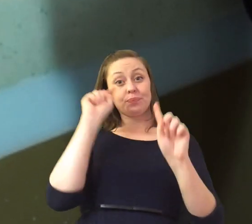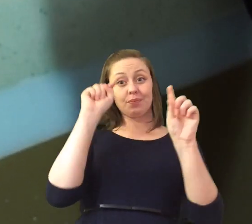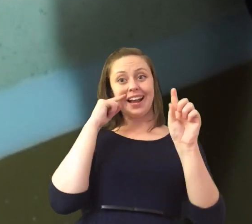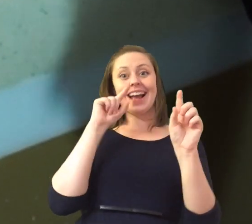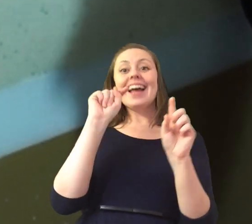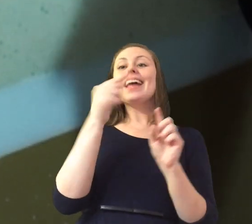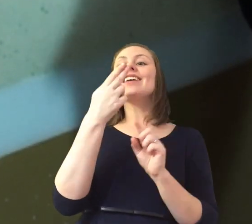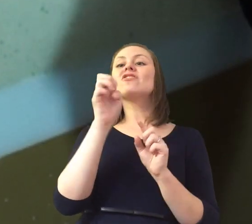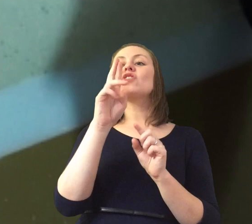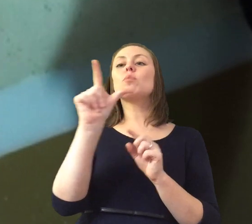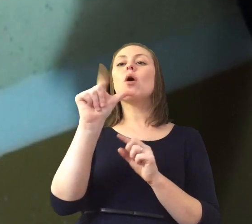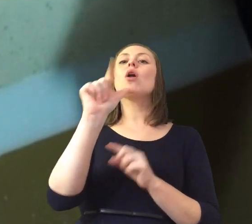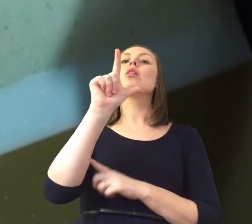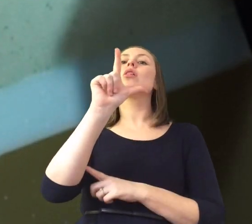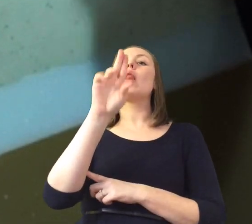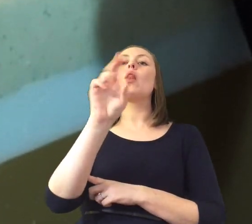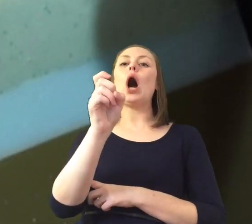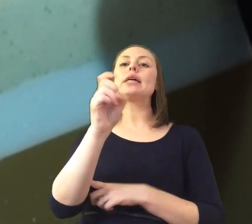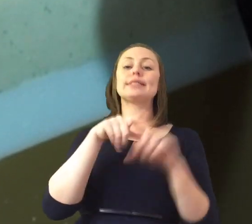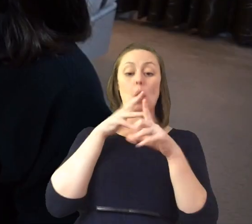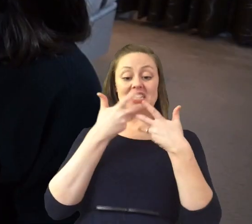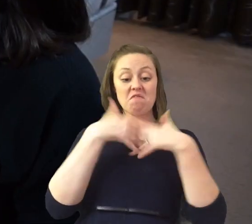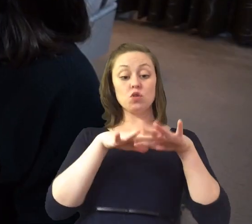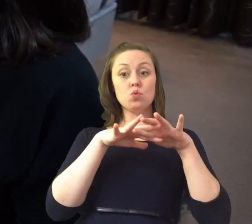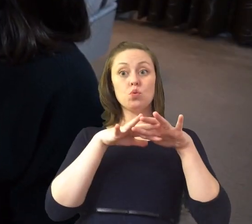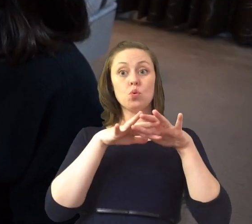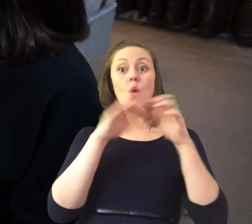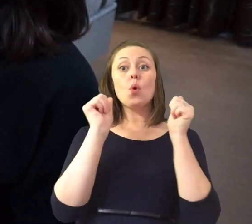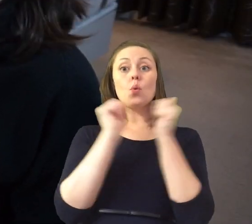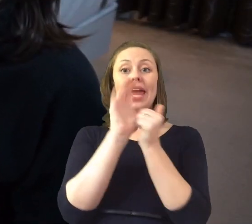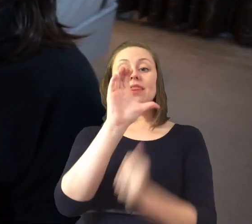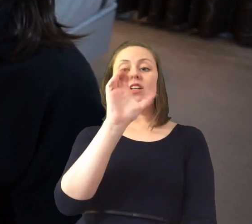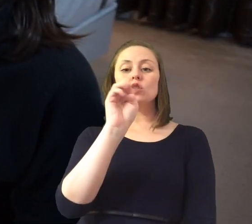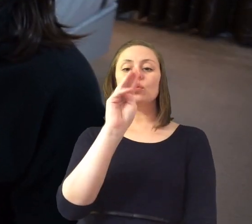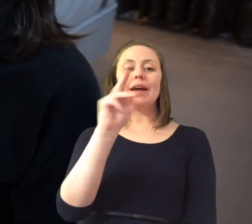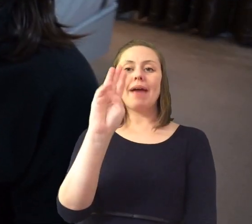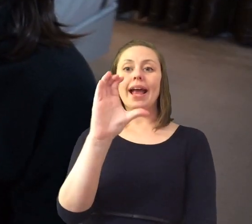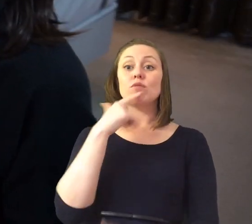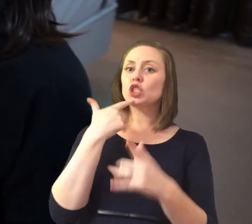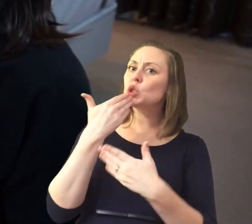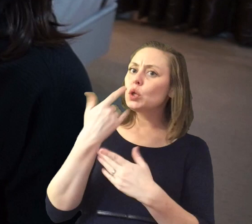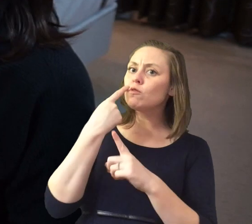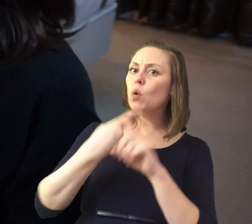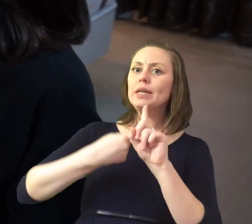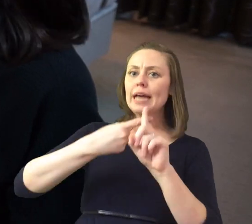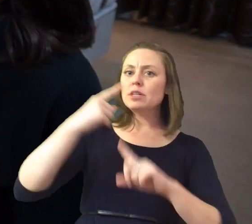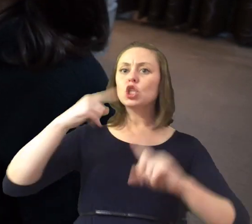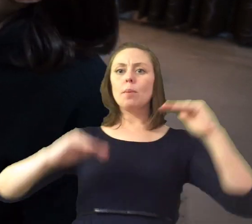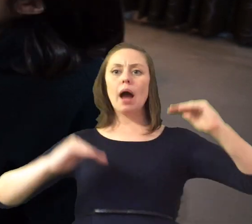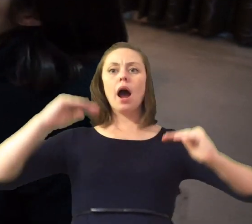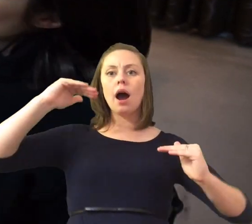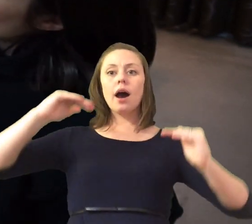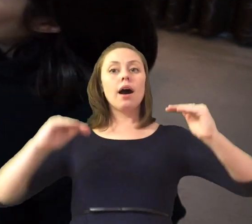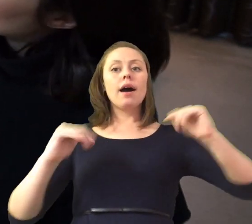is Thermalux. And what that is it's infused with ceramic, which is really good for temperature balancing.